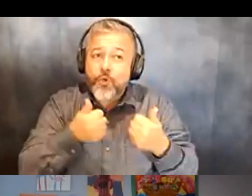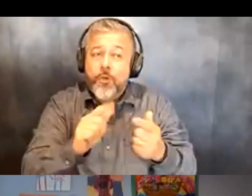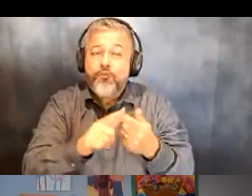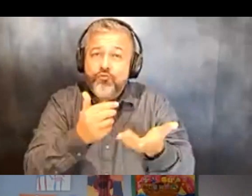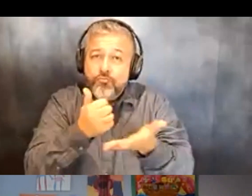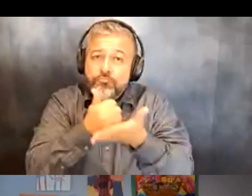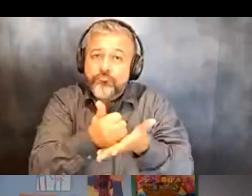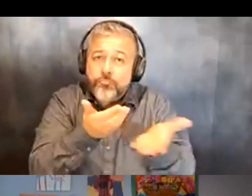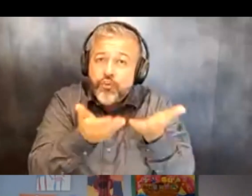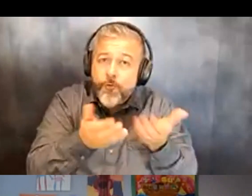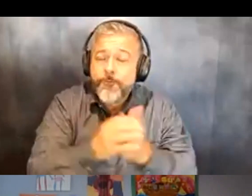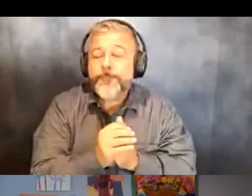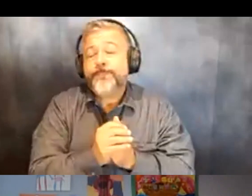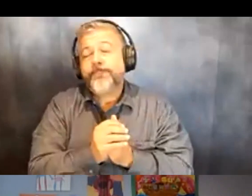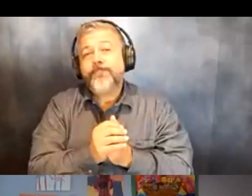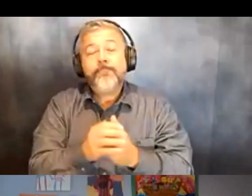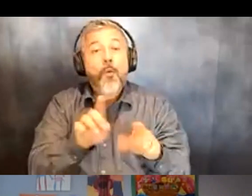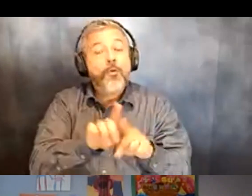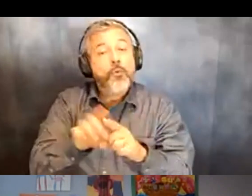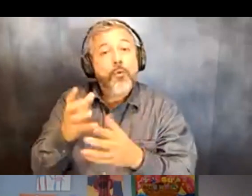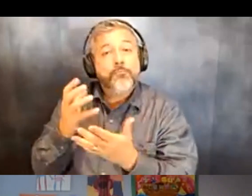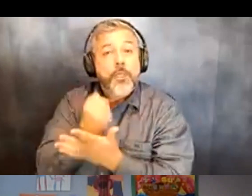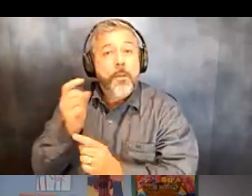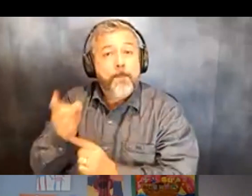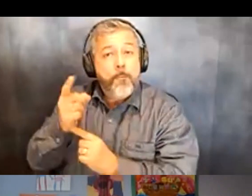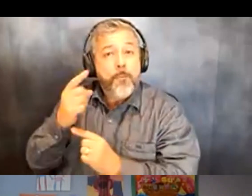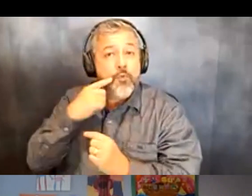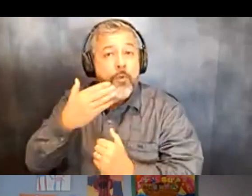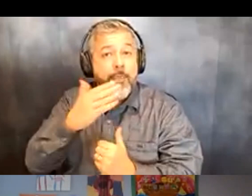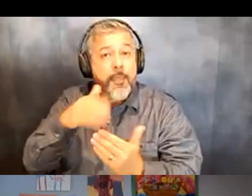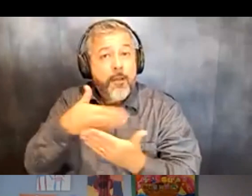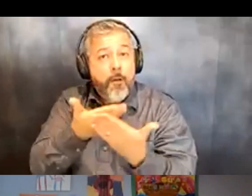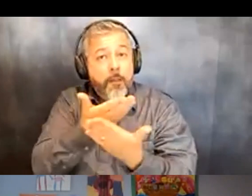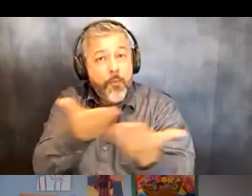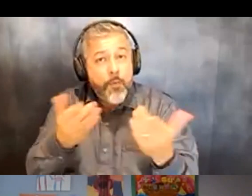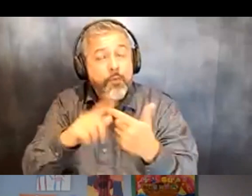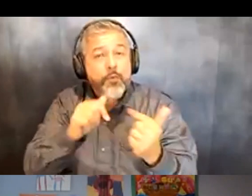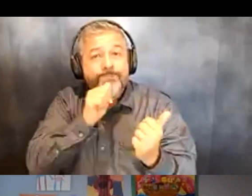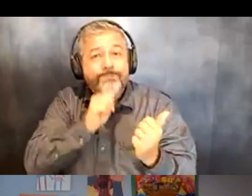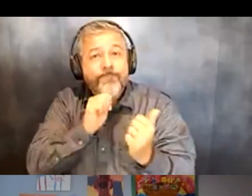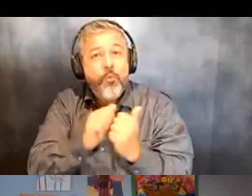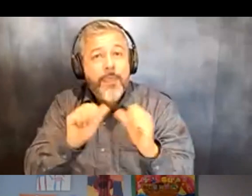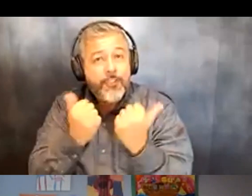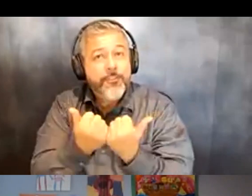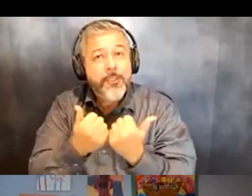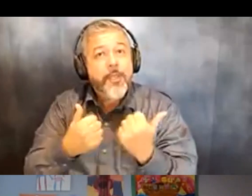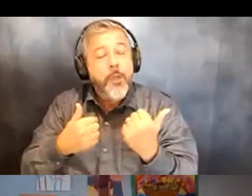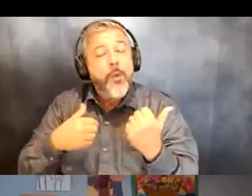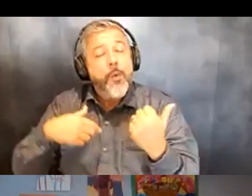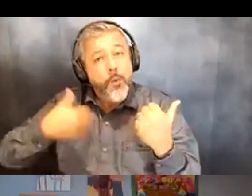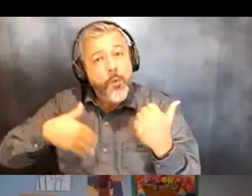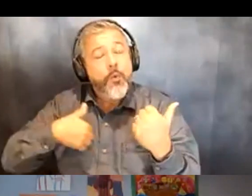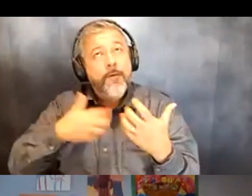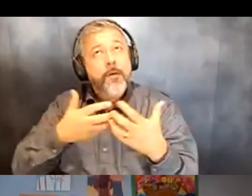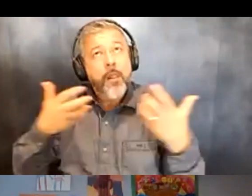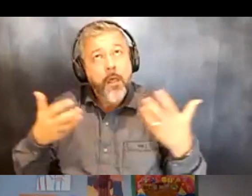also just want to take a moment and thank all of you for bearing with the agency. We've had quite a few important